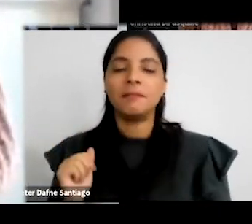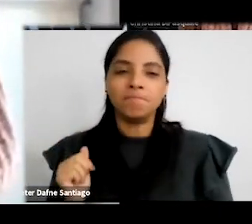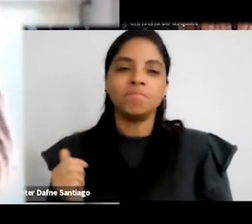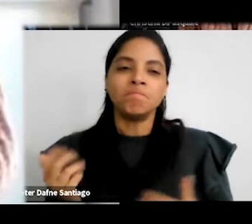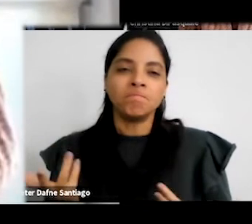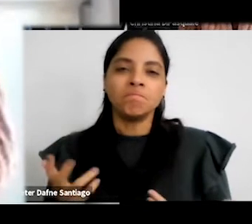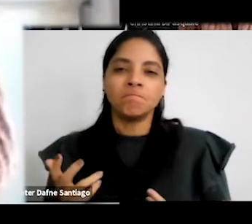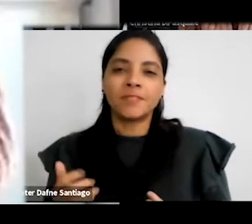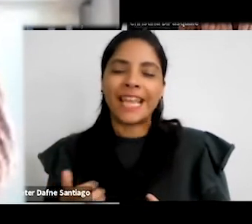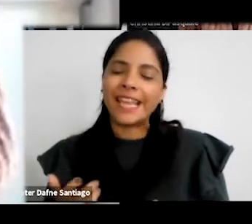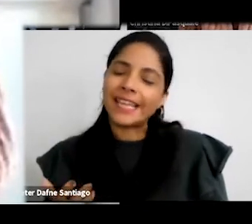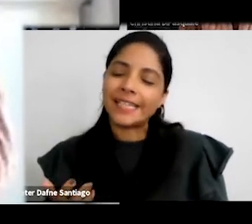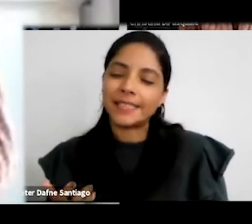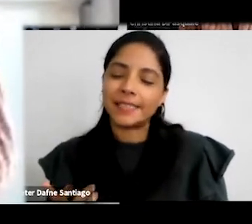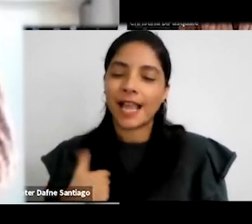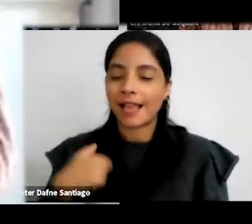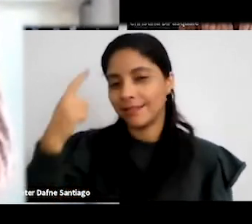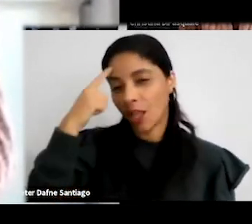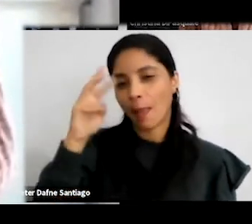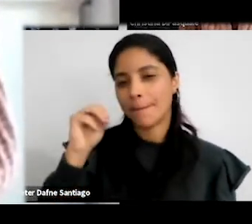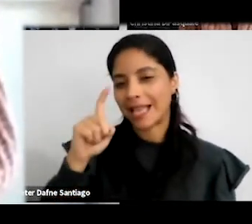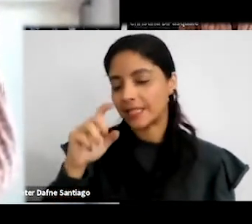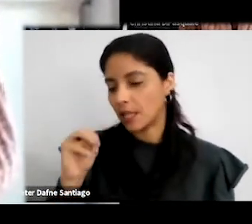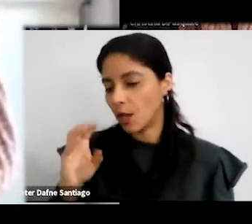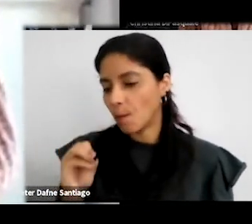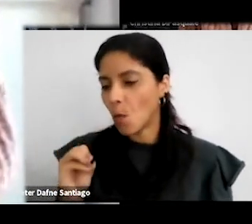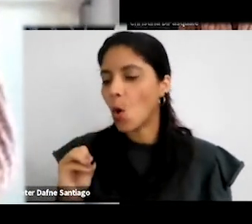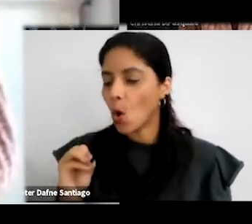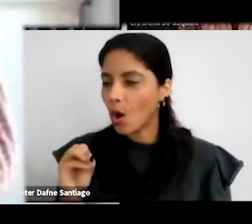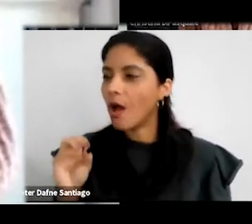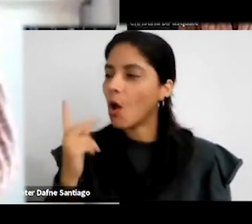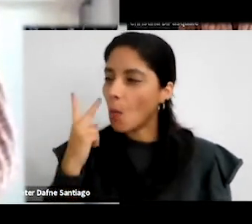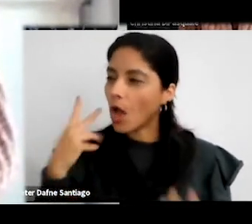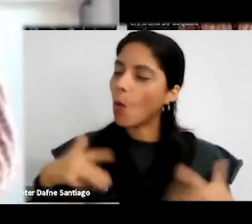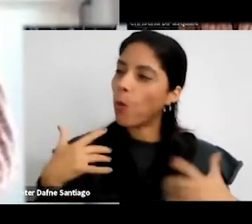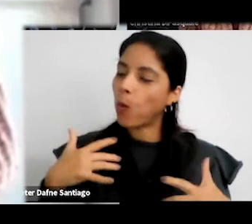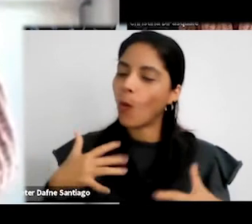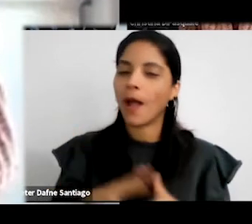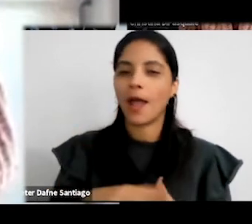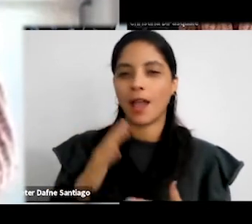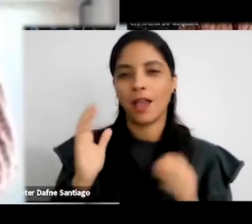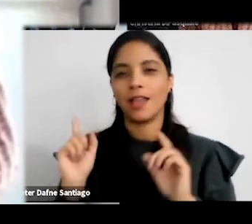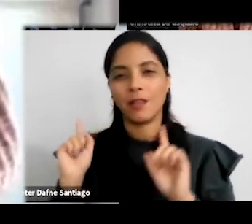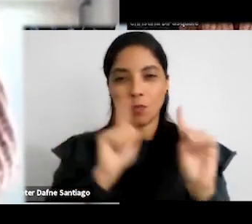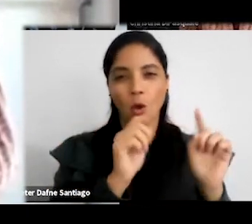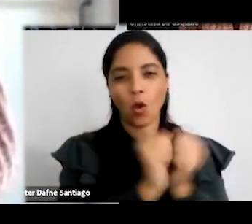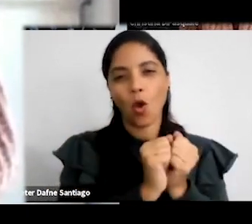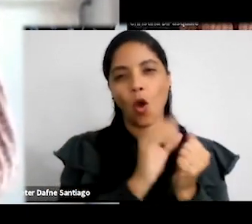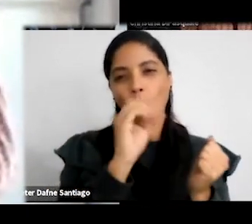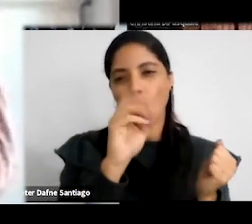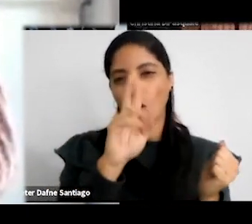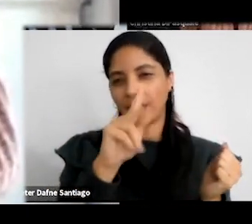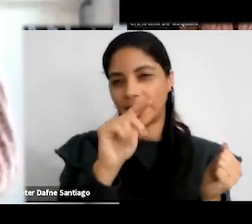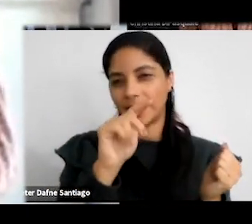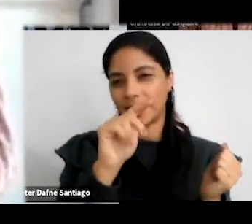think Maximo put me in touch with Eulogio Ortiz, who was assistant director on the show. Well, he was a